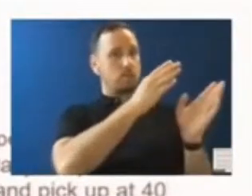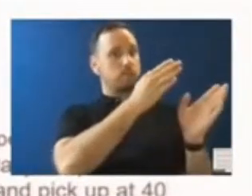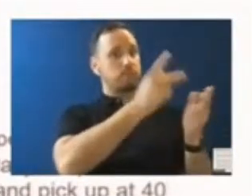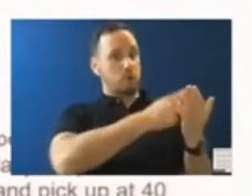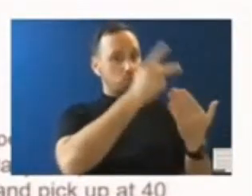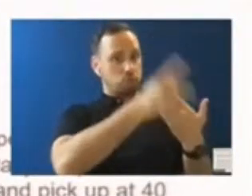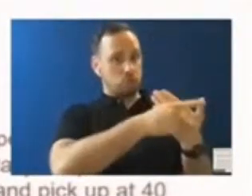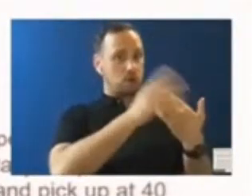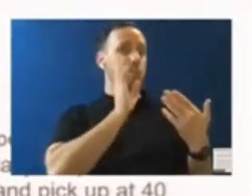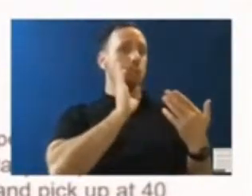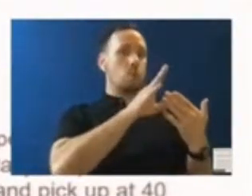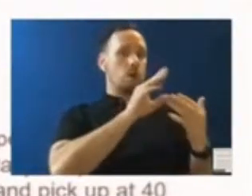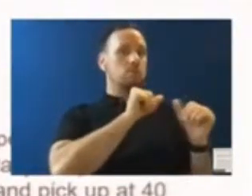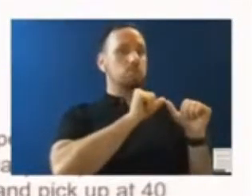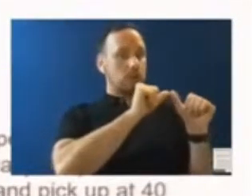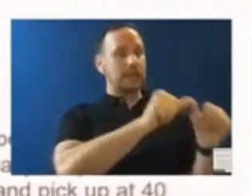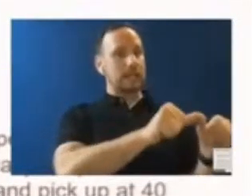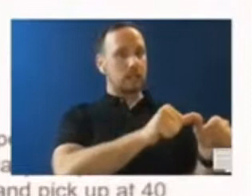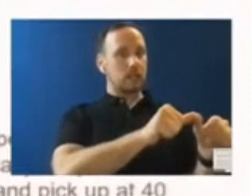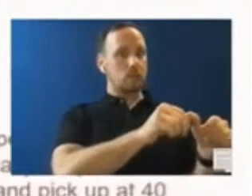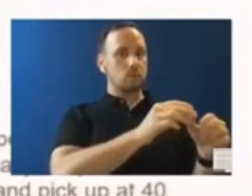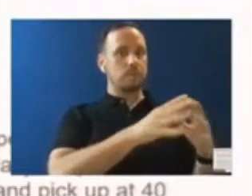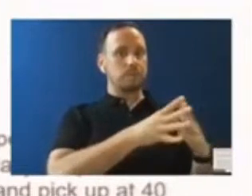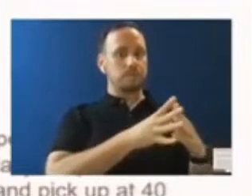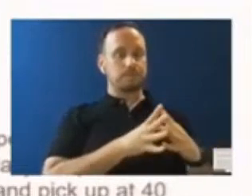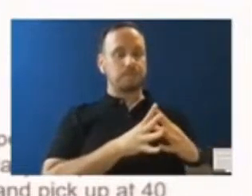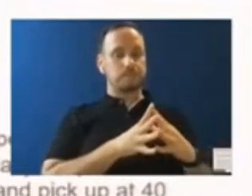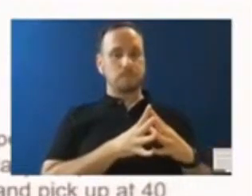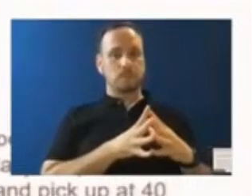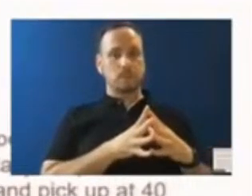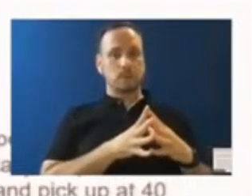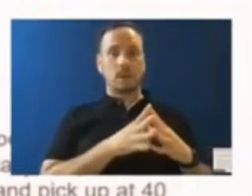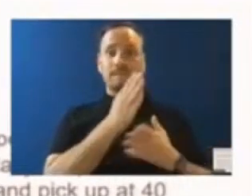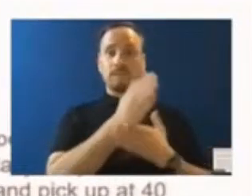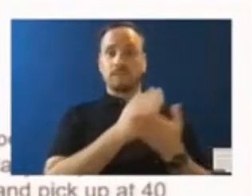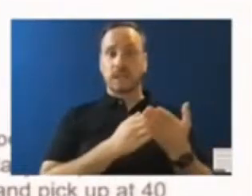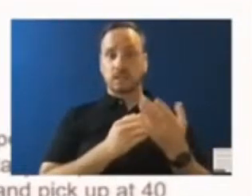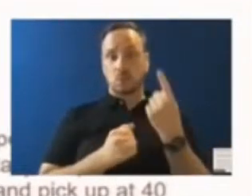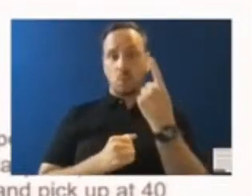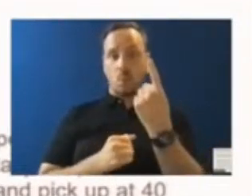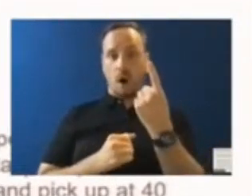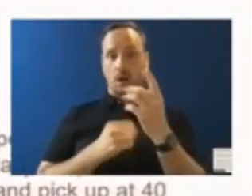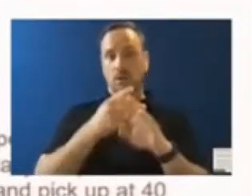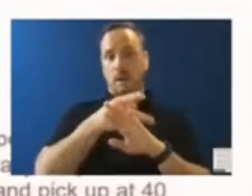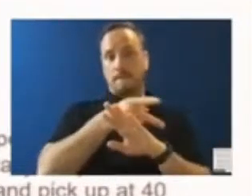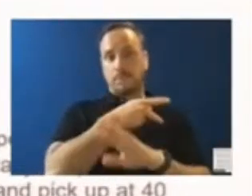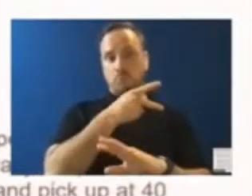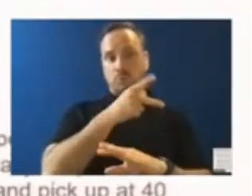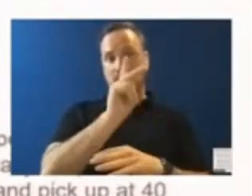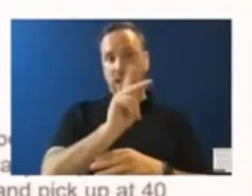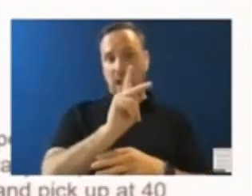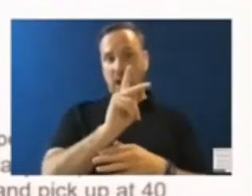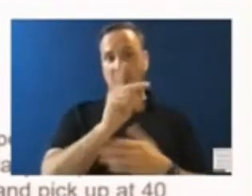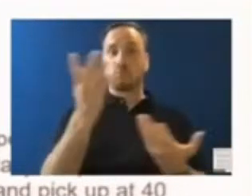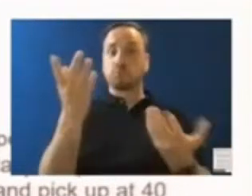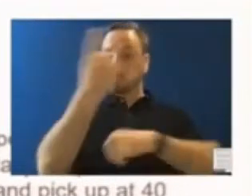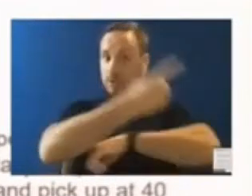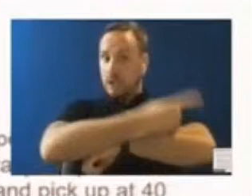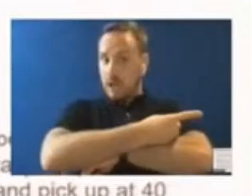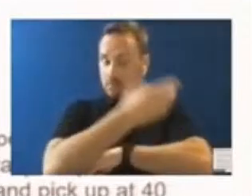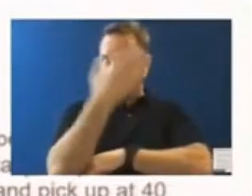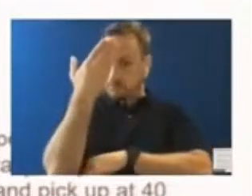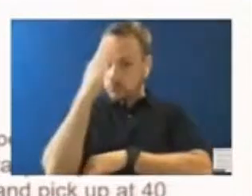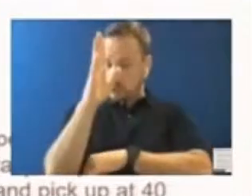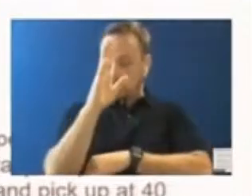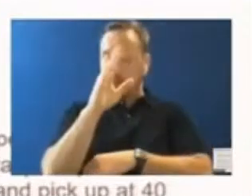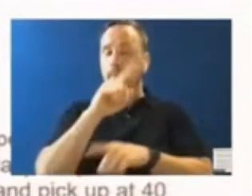is, and for delivery by our yellow buses. Phase 1 with pre-K, whatever date that is, again, CMS Eats at Home will